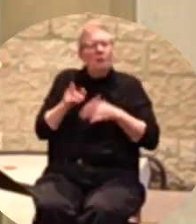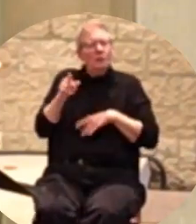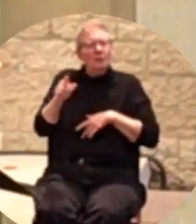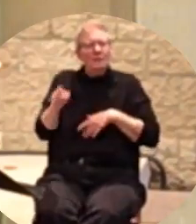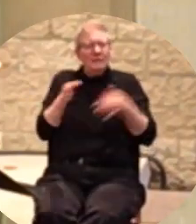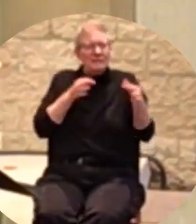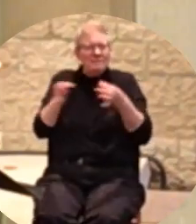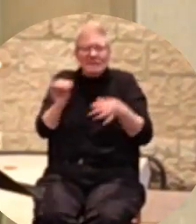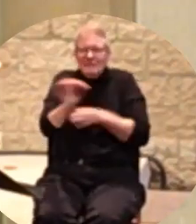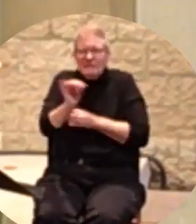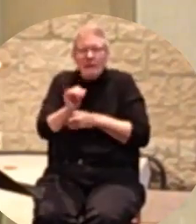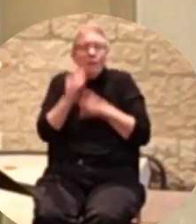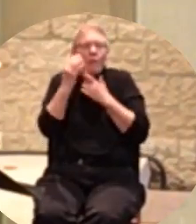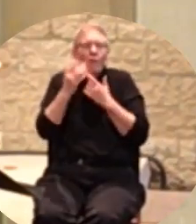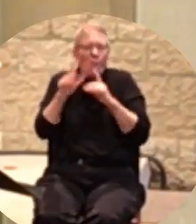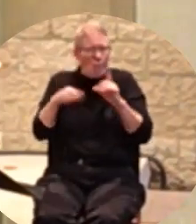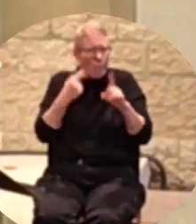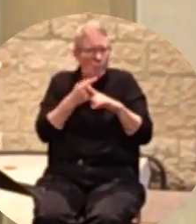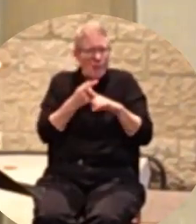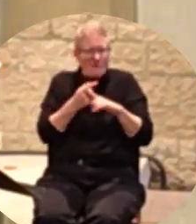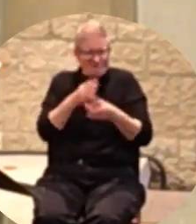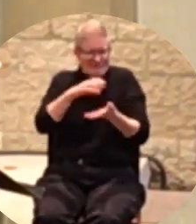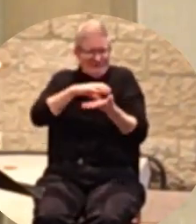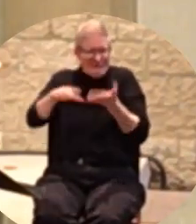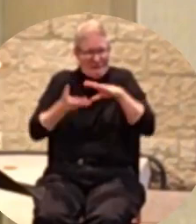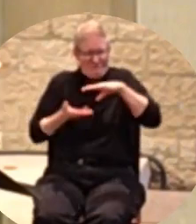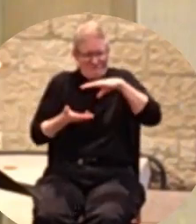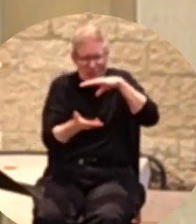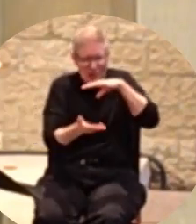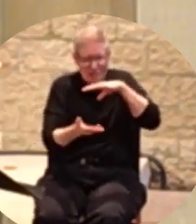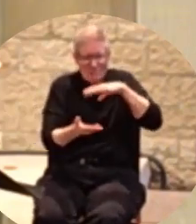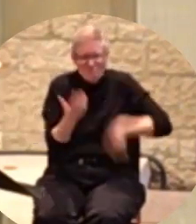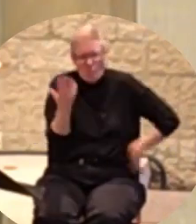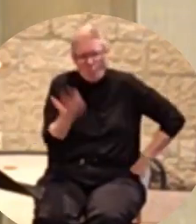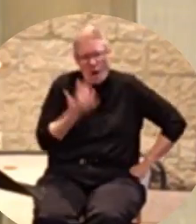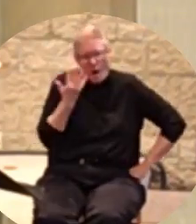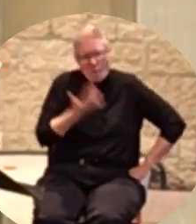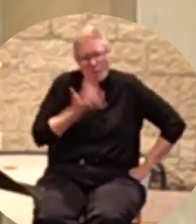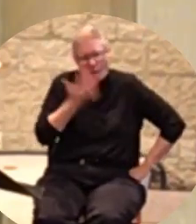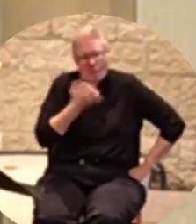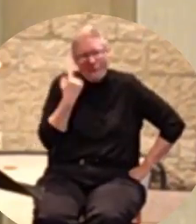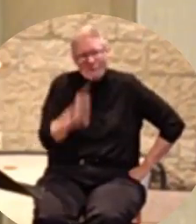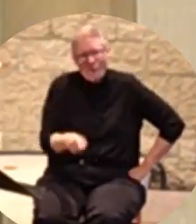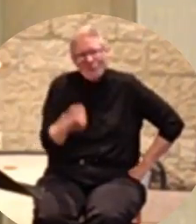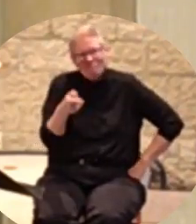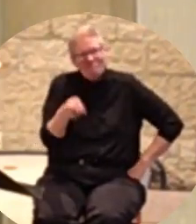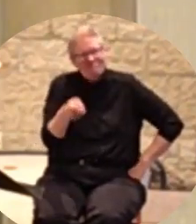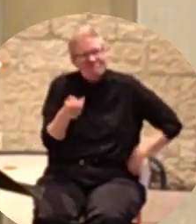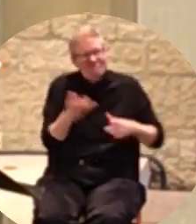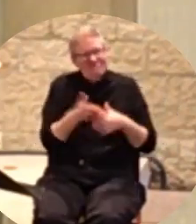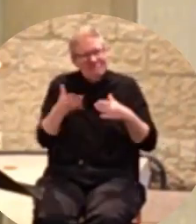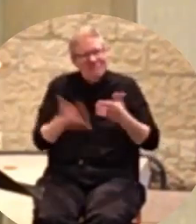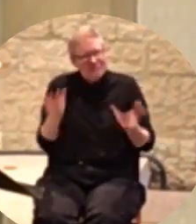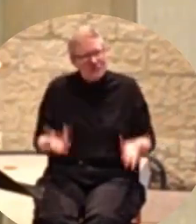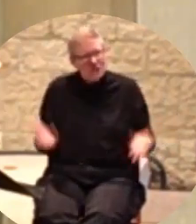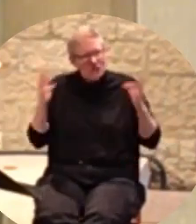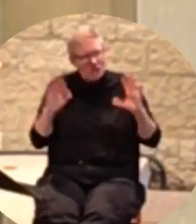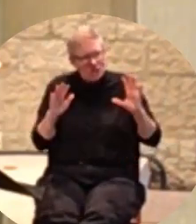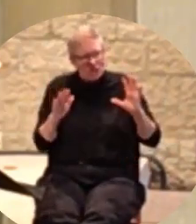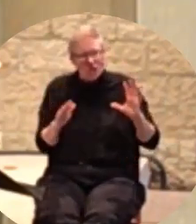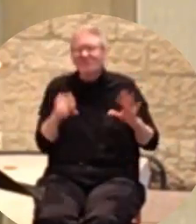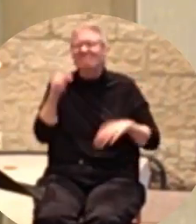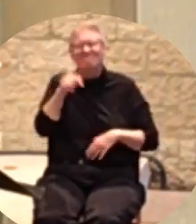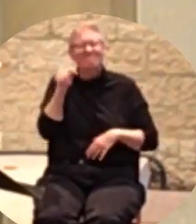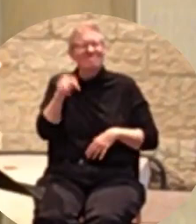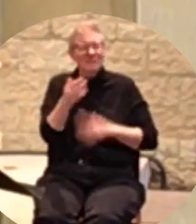bakes. The movement is made, the transformation takes place. One